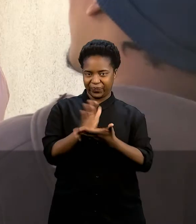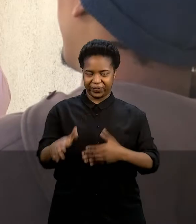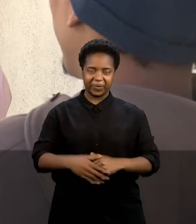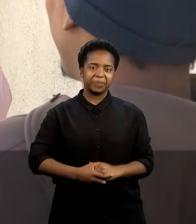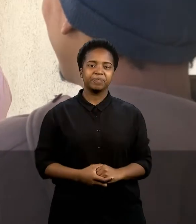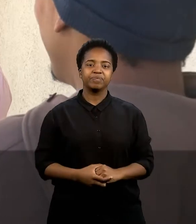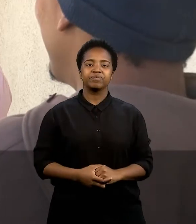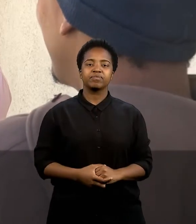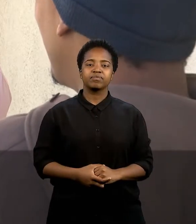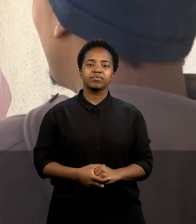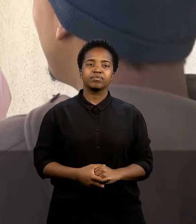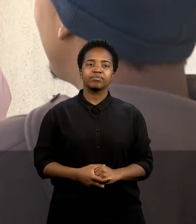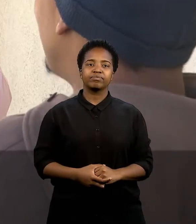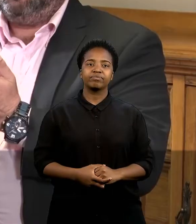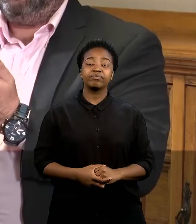without barriers.